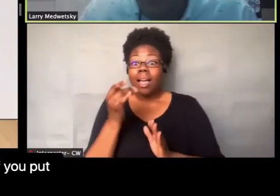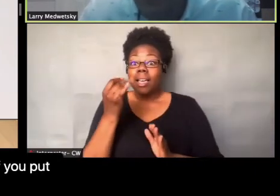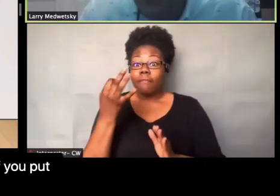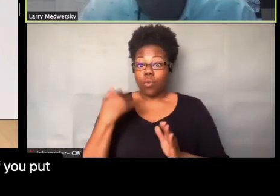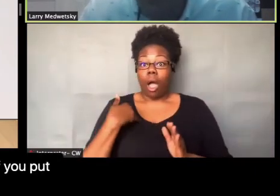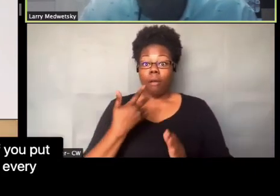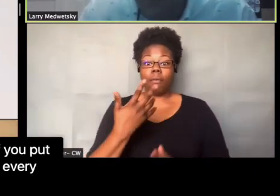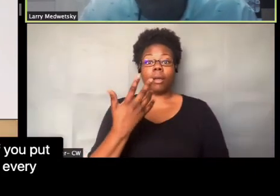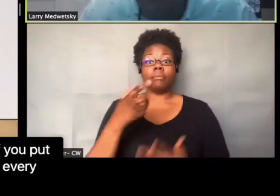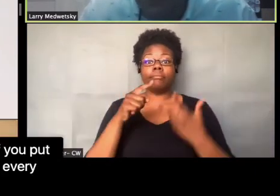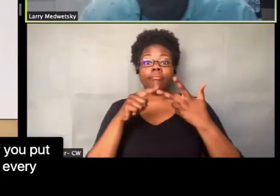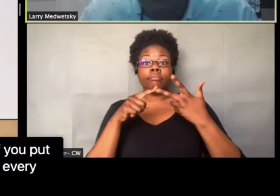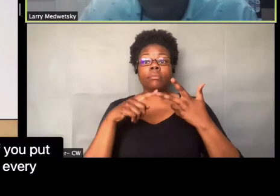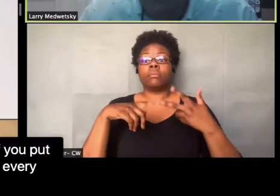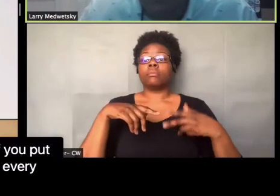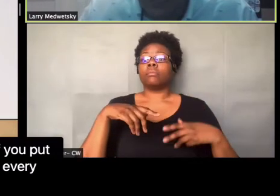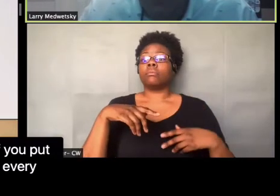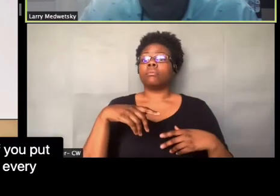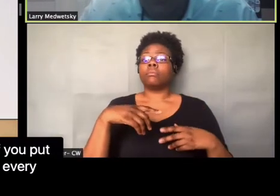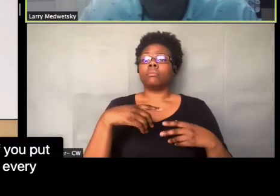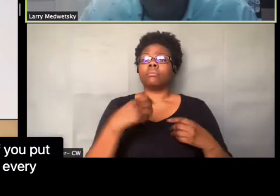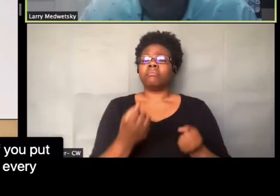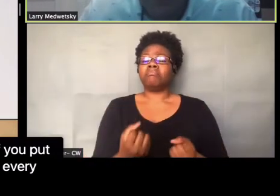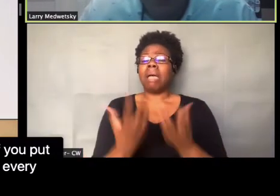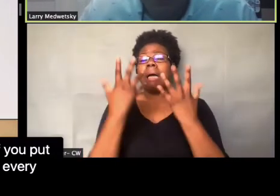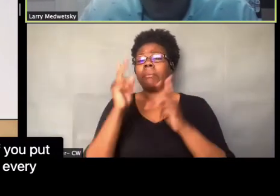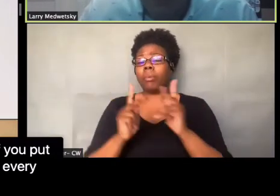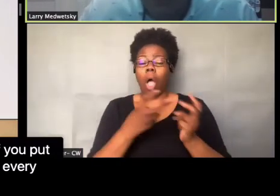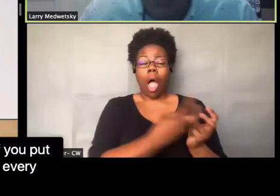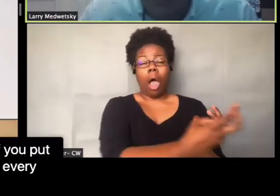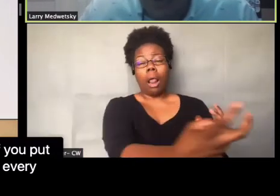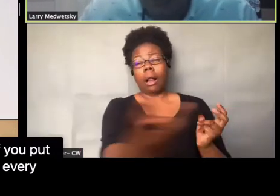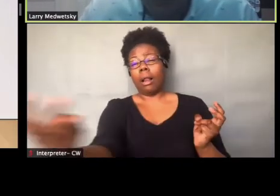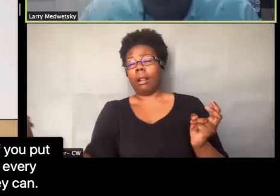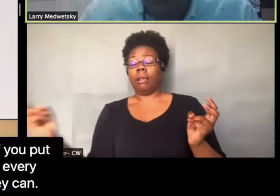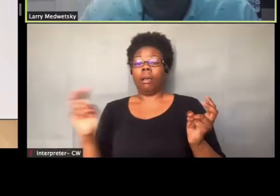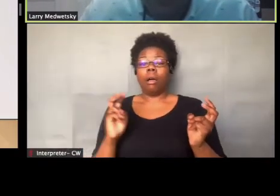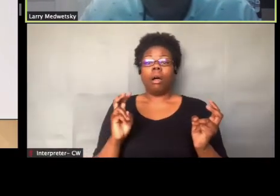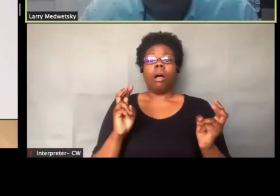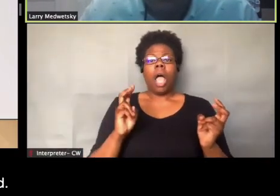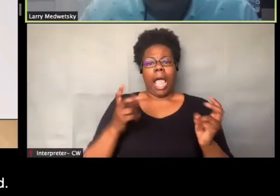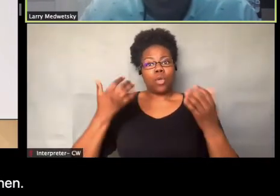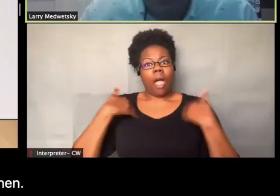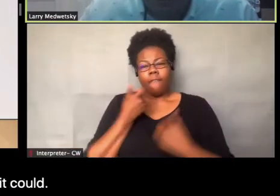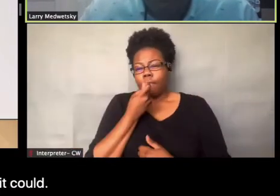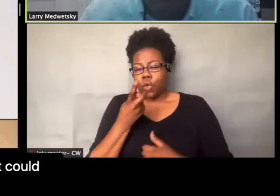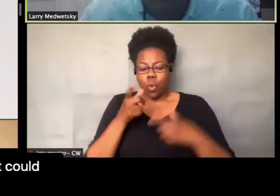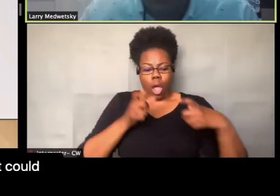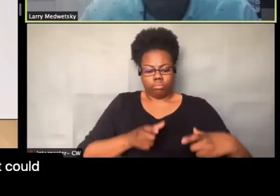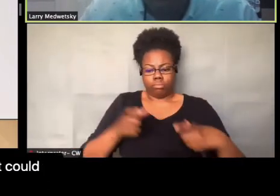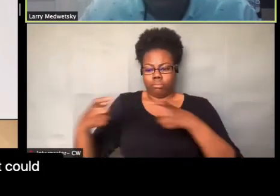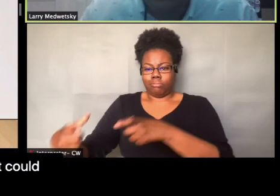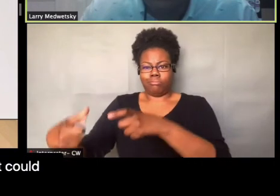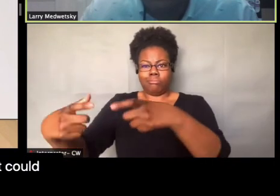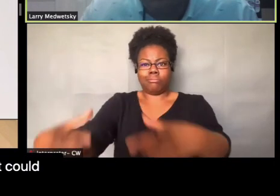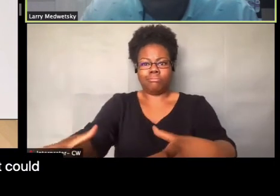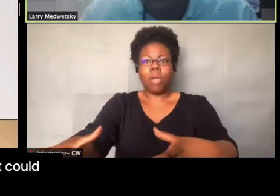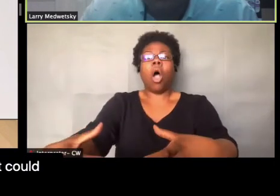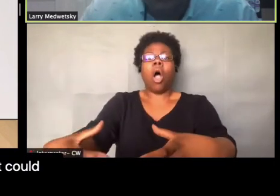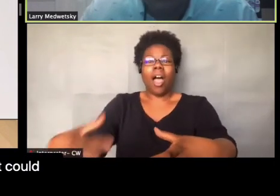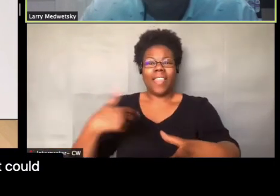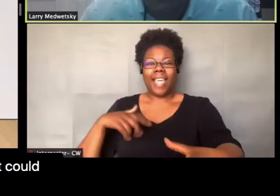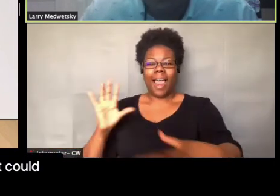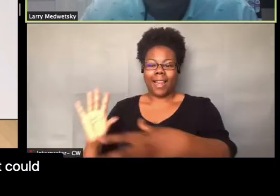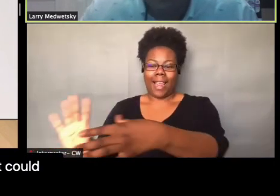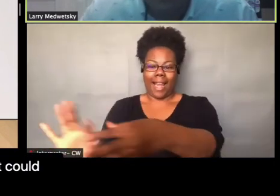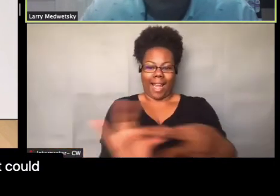one every like 4 or 5 feet down the table, then they connect to each other, and then it can decide and pick up the person nearest to